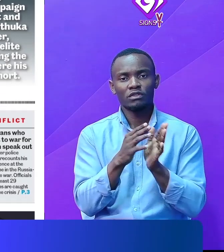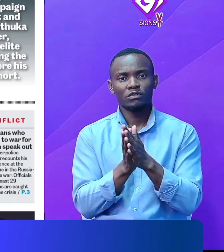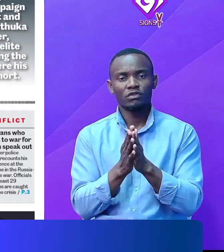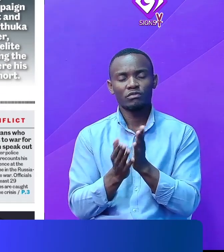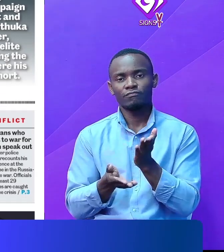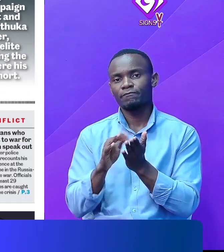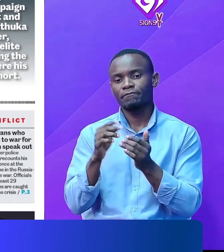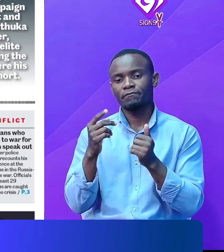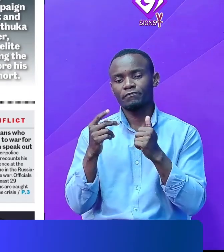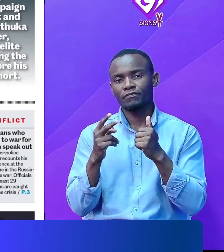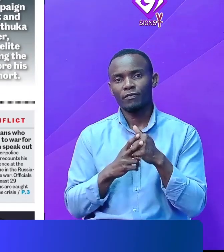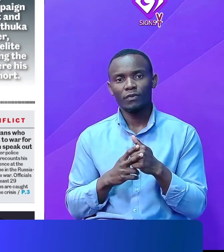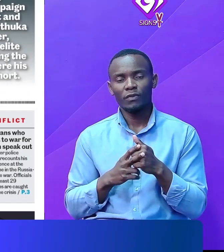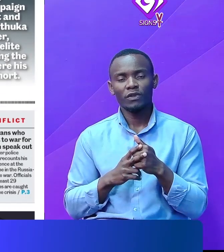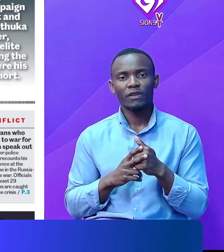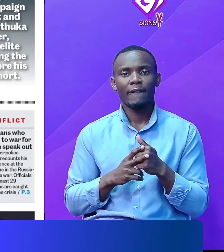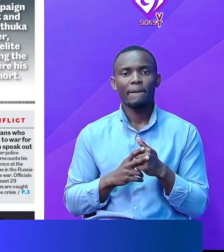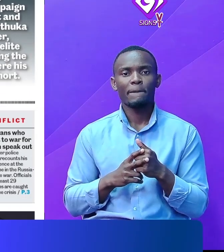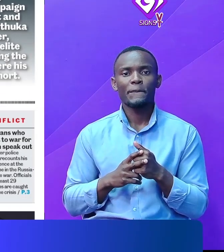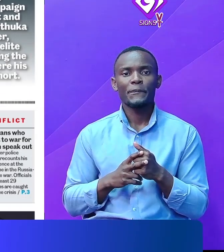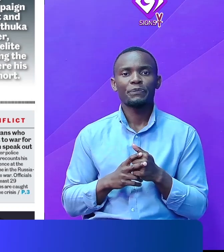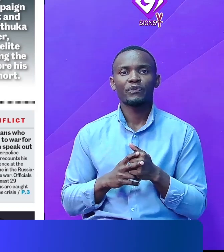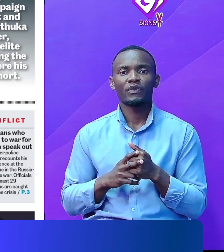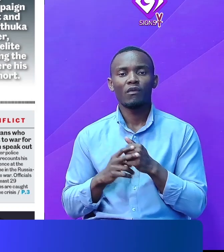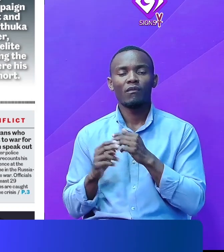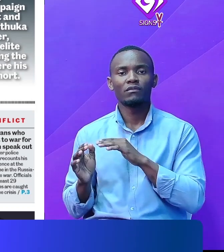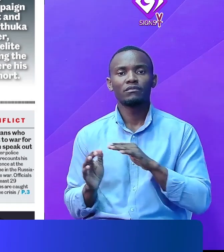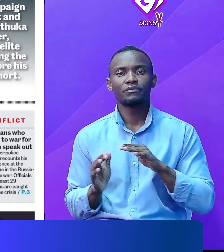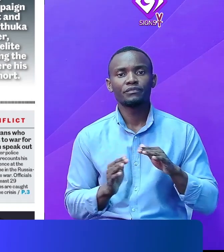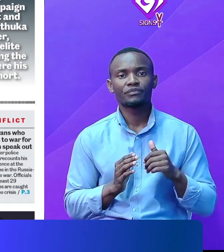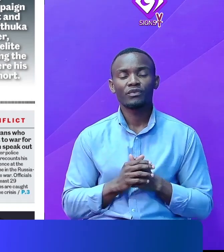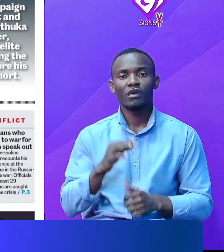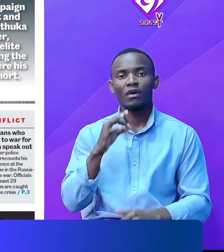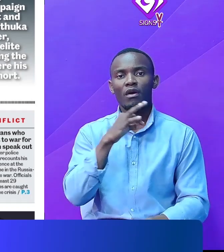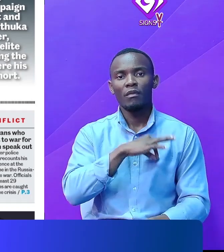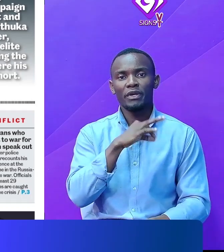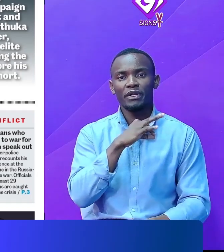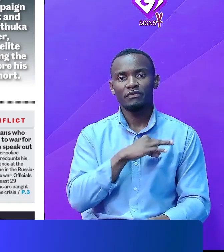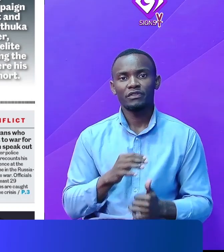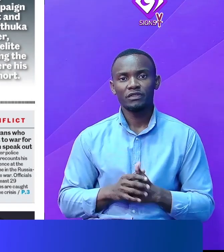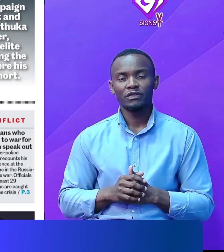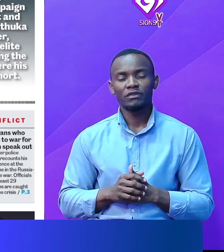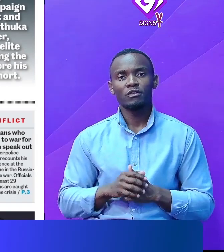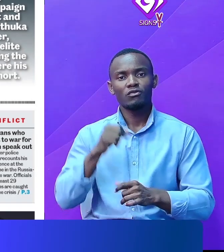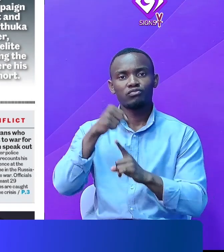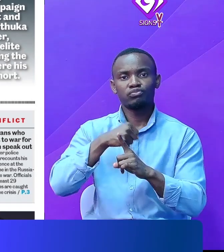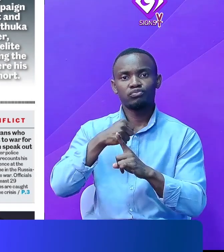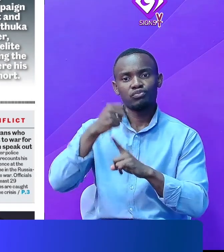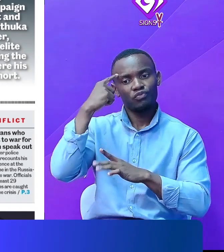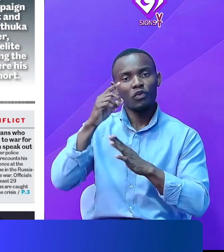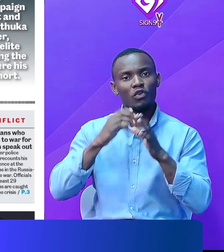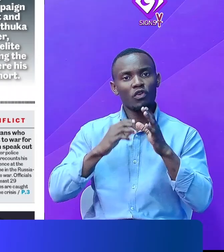the Daily Nation this morning. Among other stories, benefits, push for sacked civil servants to receive